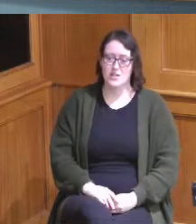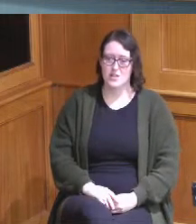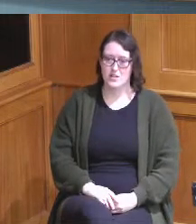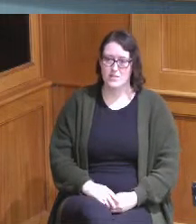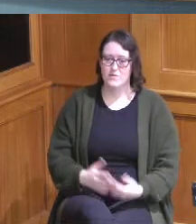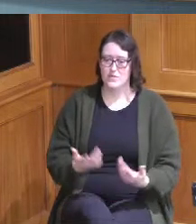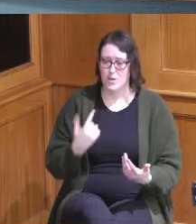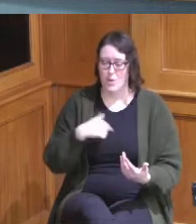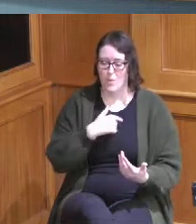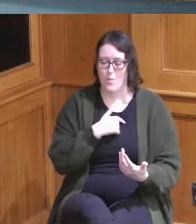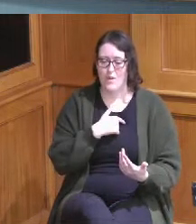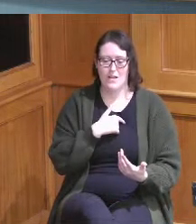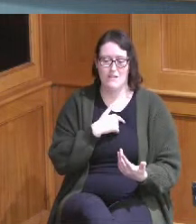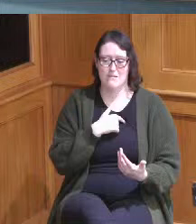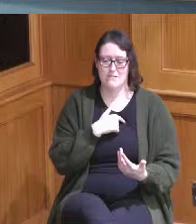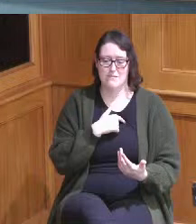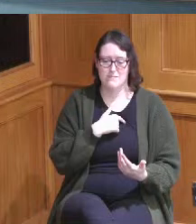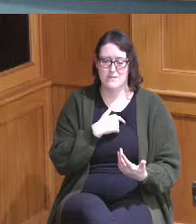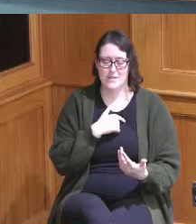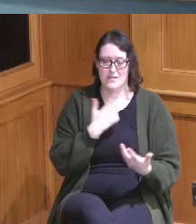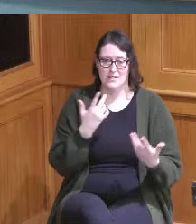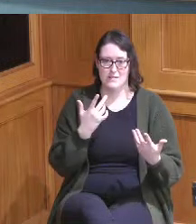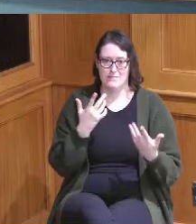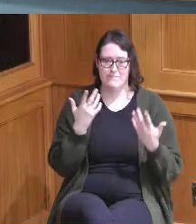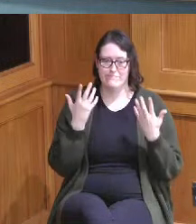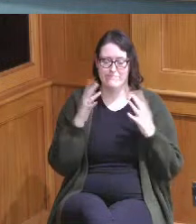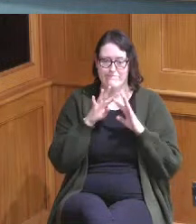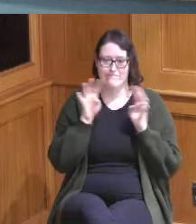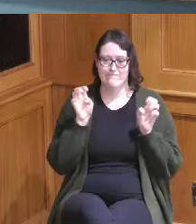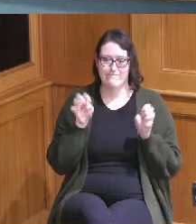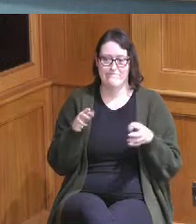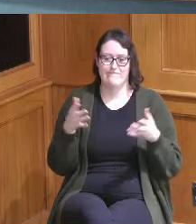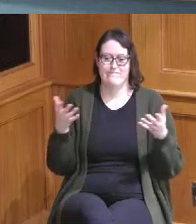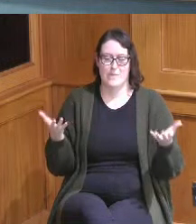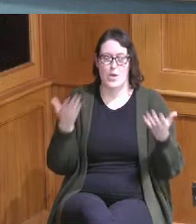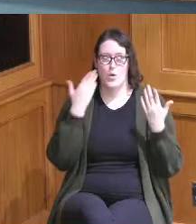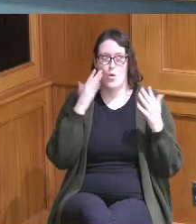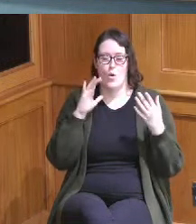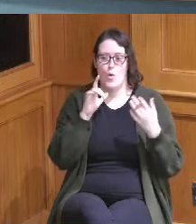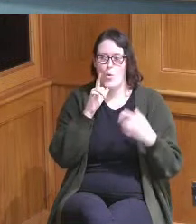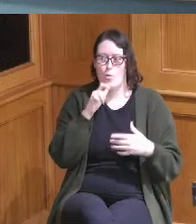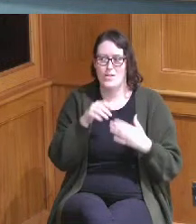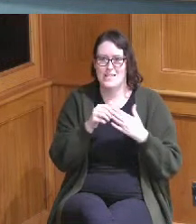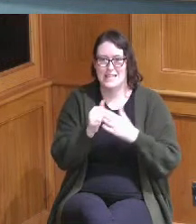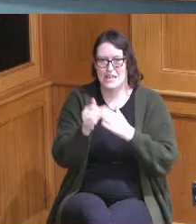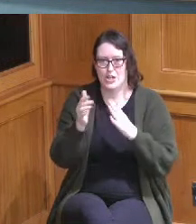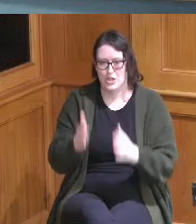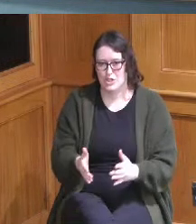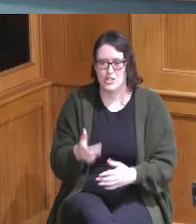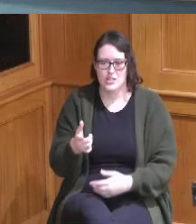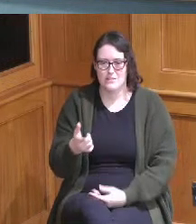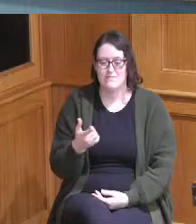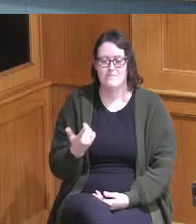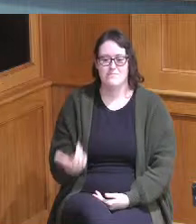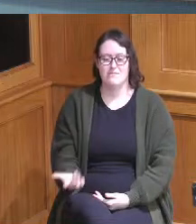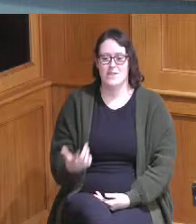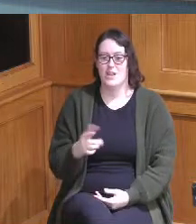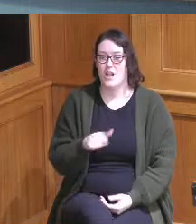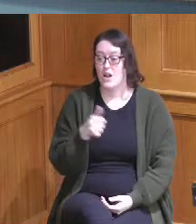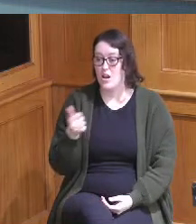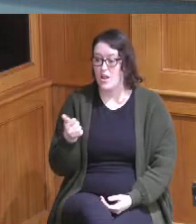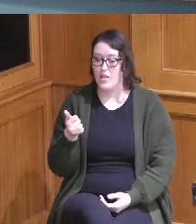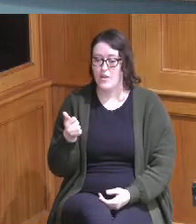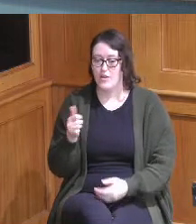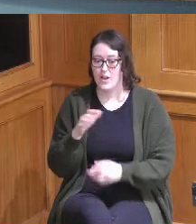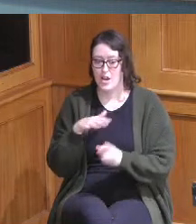We are under Ms. Treehouse's leadership at Environmental Services. Another area where